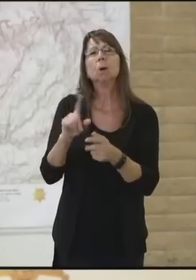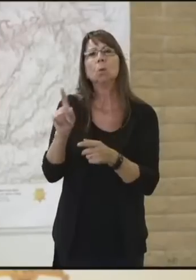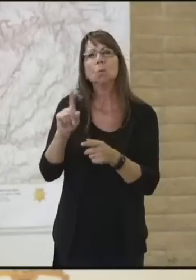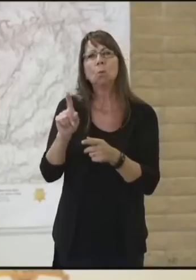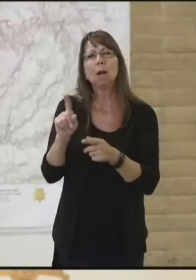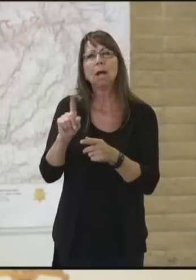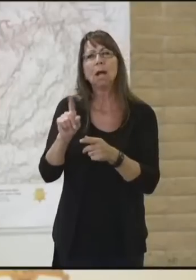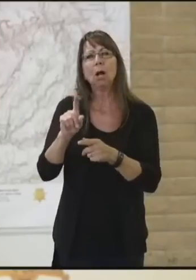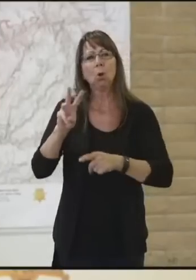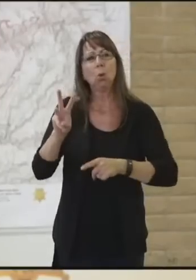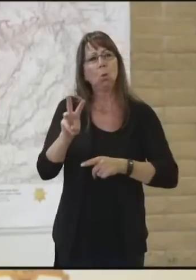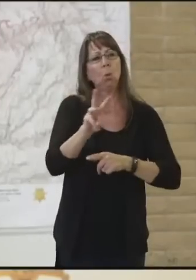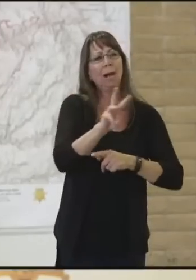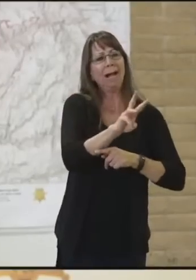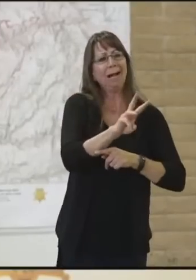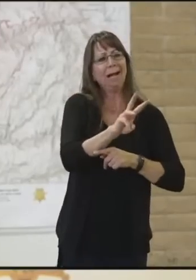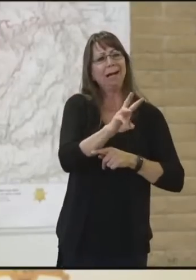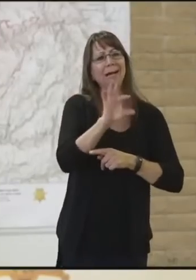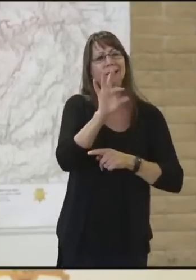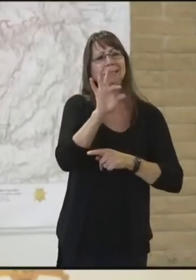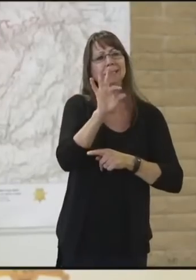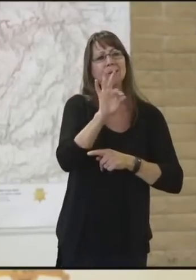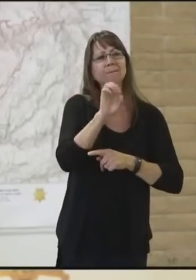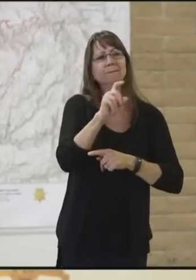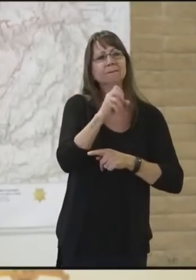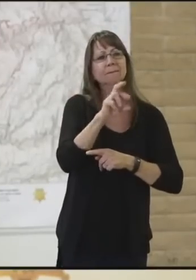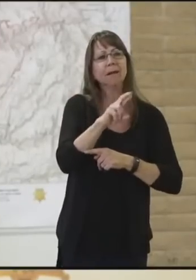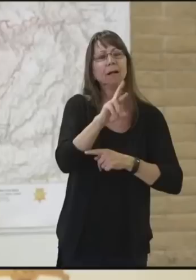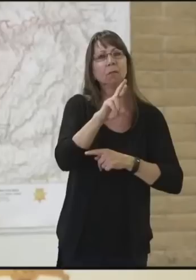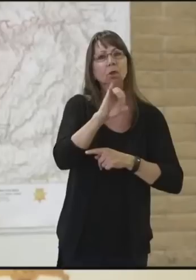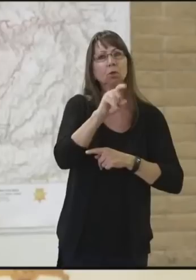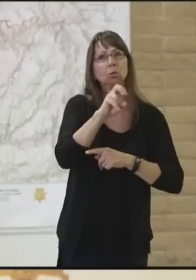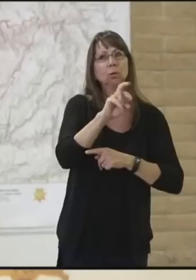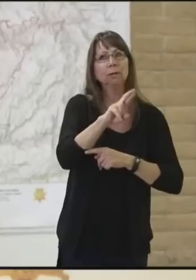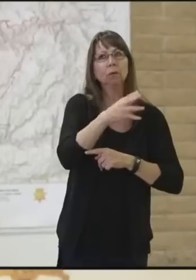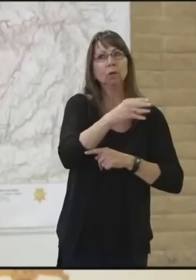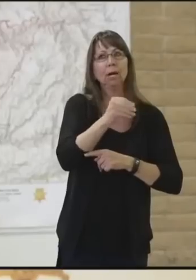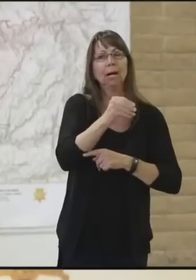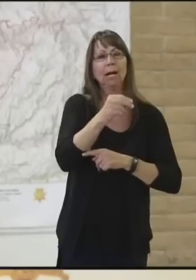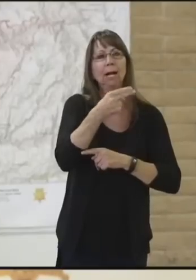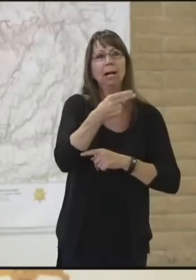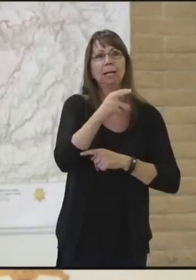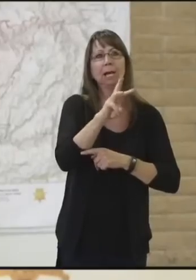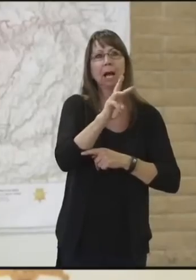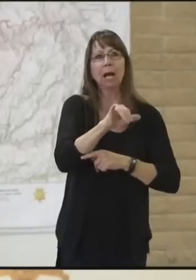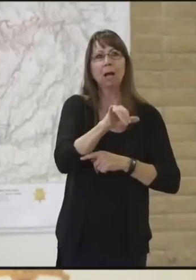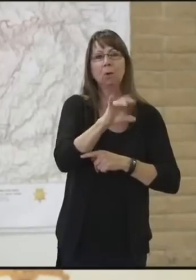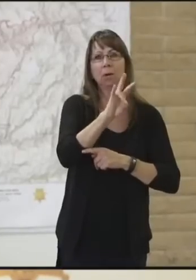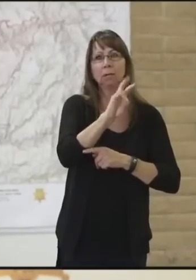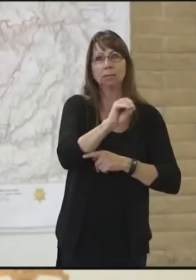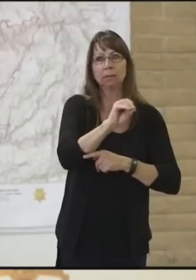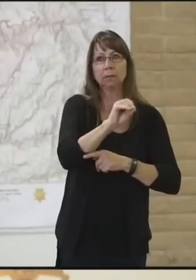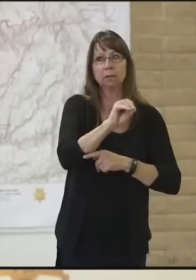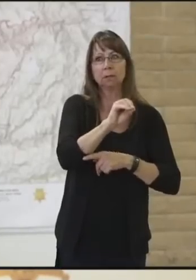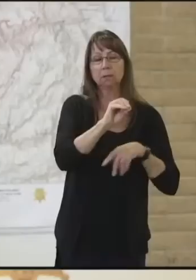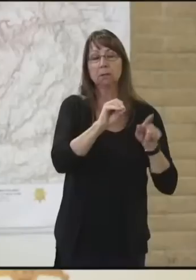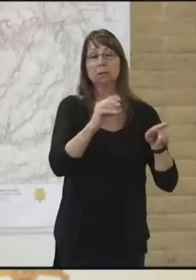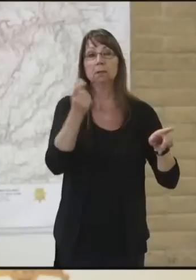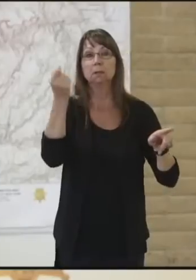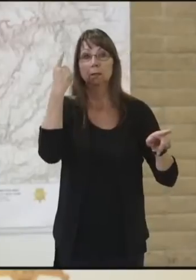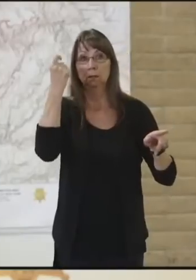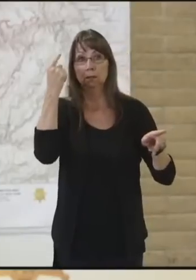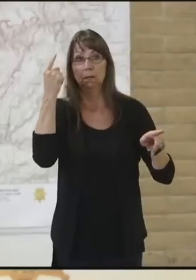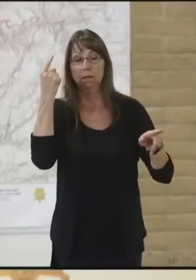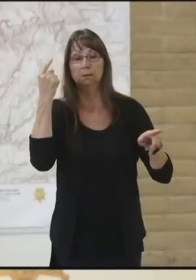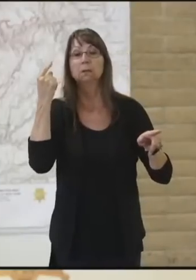and Highway 70. Right now, as the sheriff and as your fire chief described, everyone has